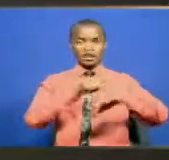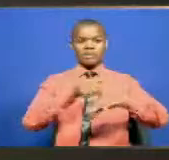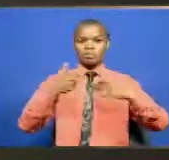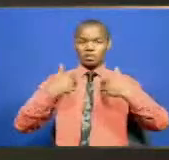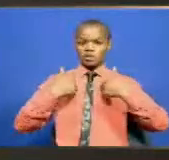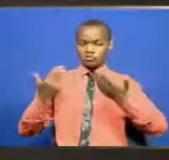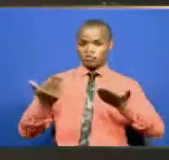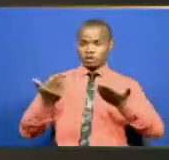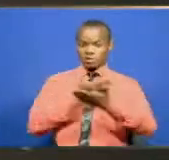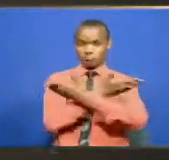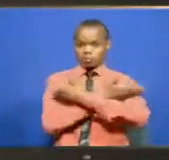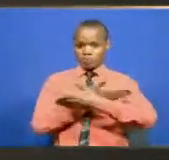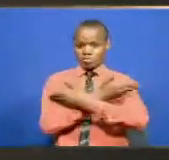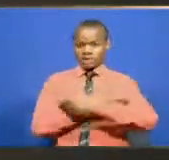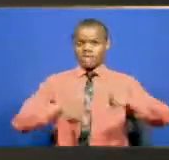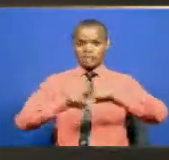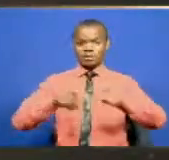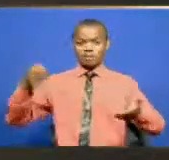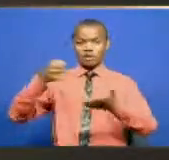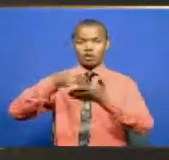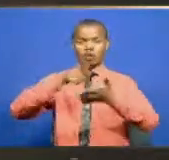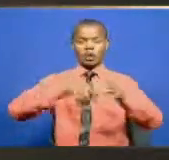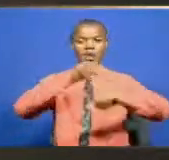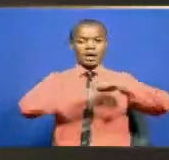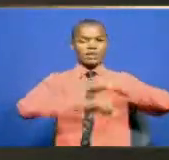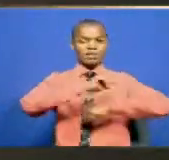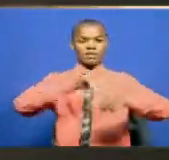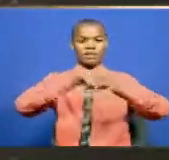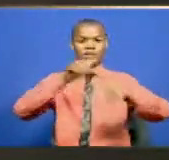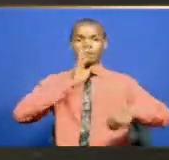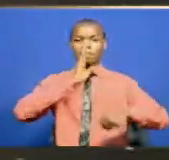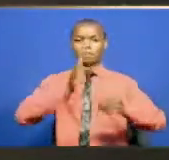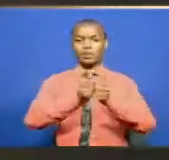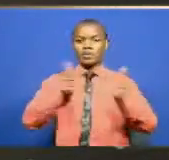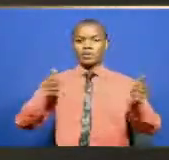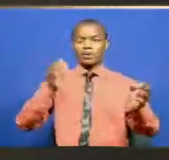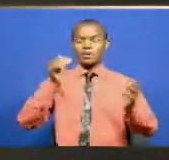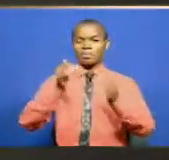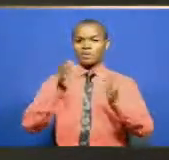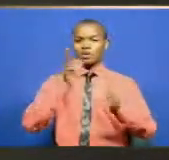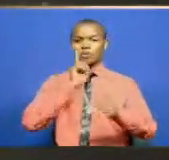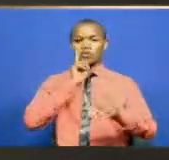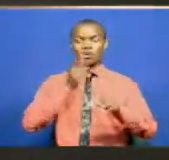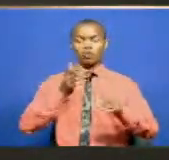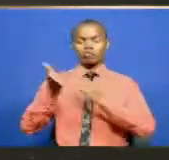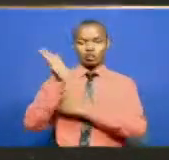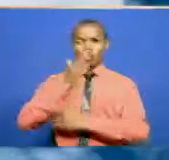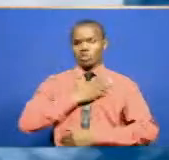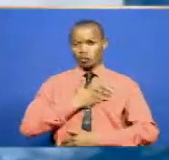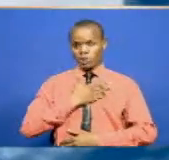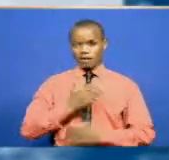and also engage in outdoor activities. Be well. See you tomorrow. God willing.